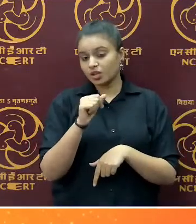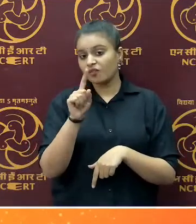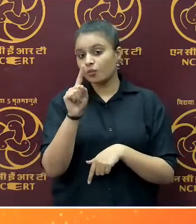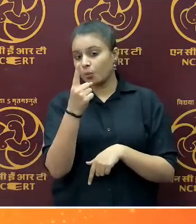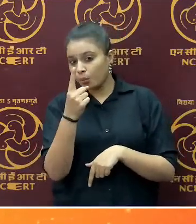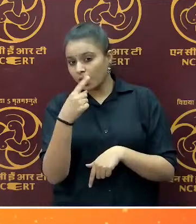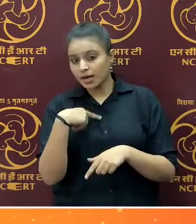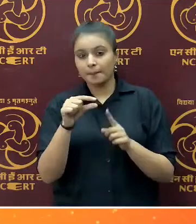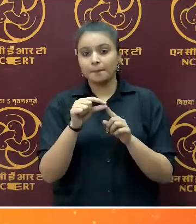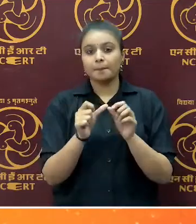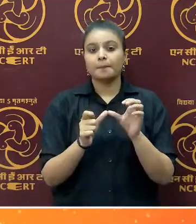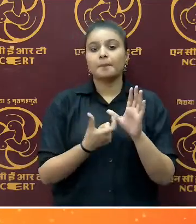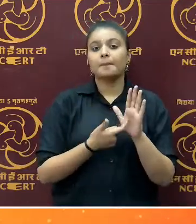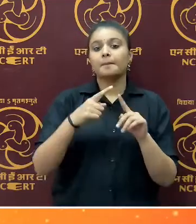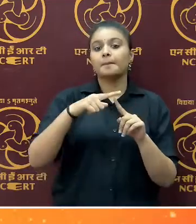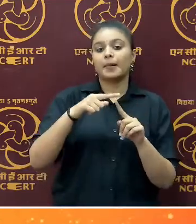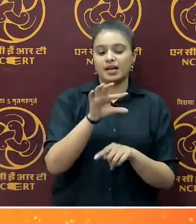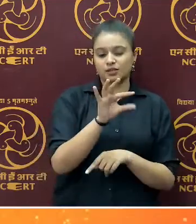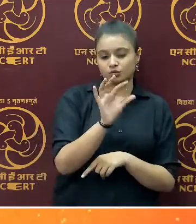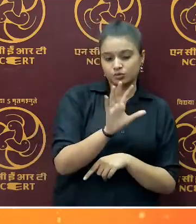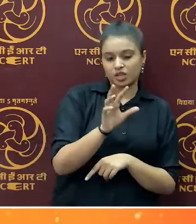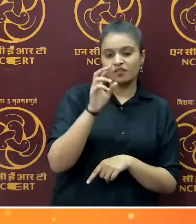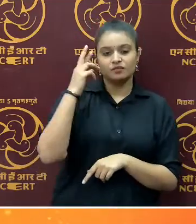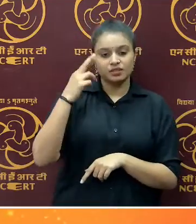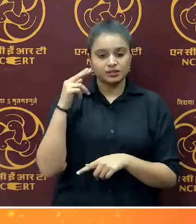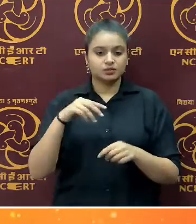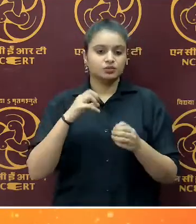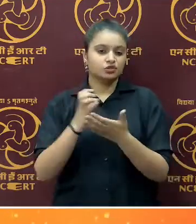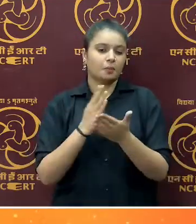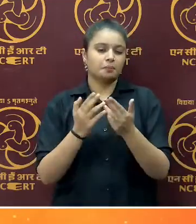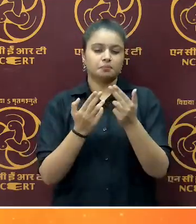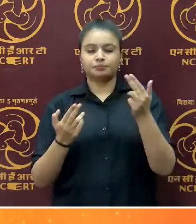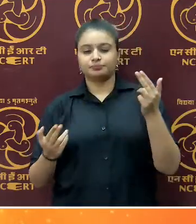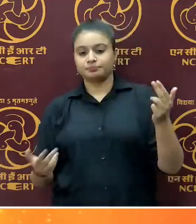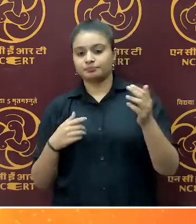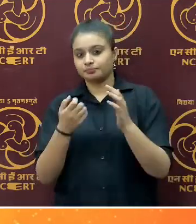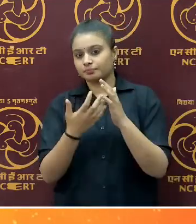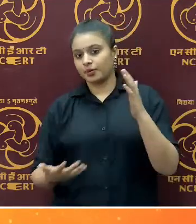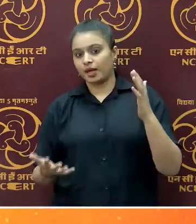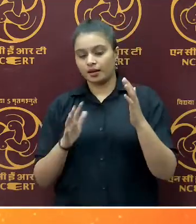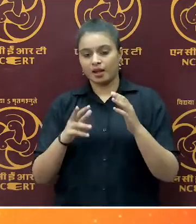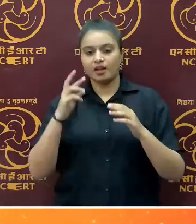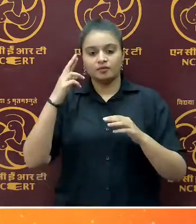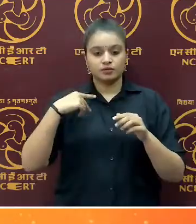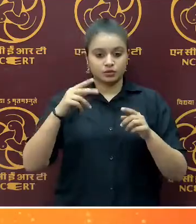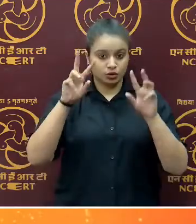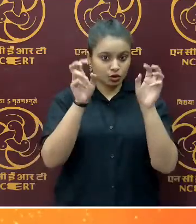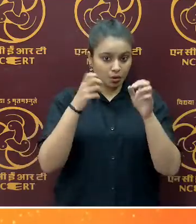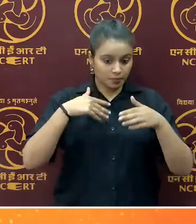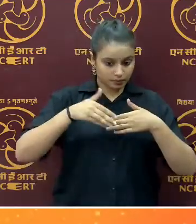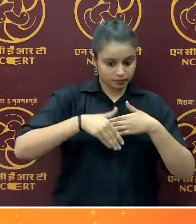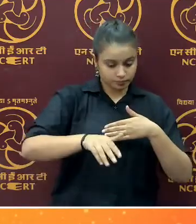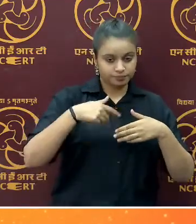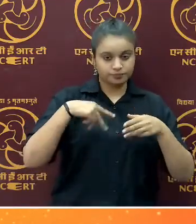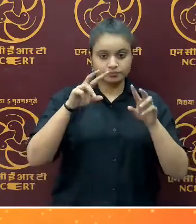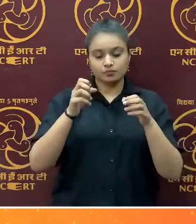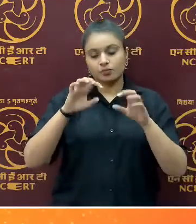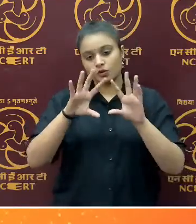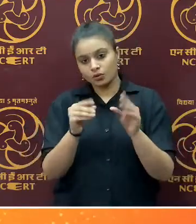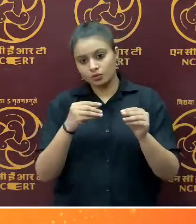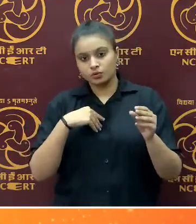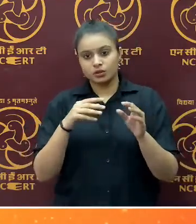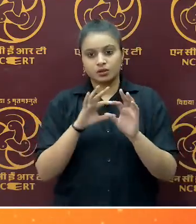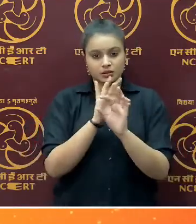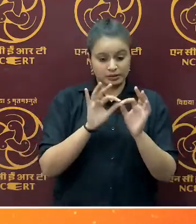the part from this chapter because it's a lengthy chapter. So whatever the topic is going to be, there are going to be some